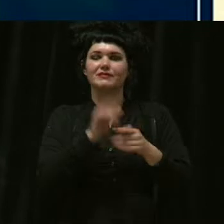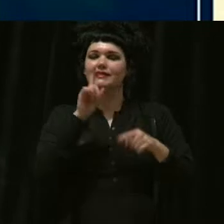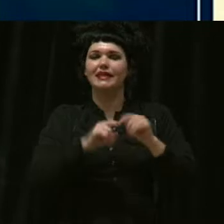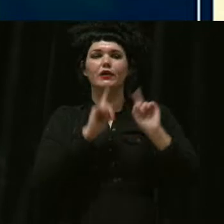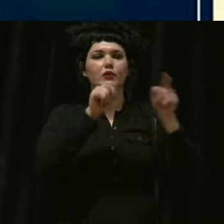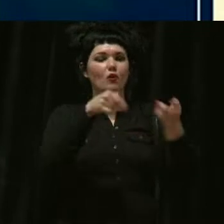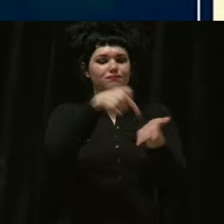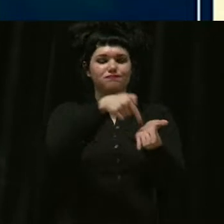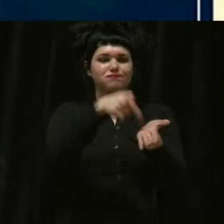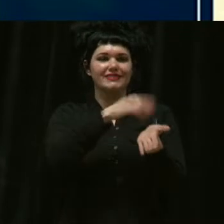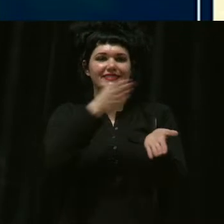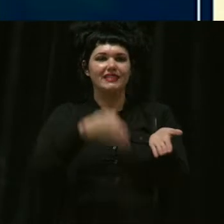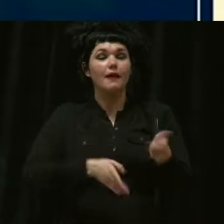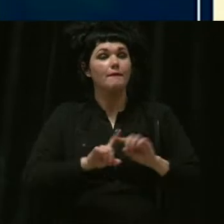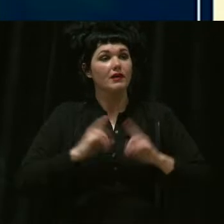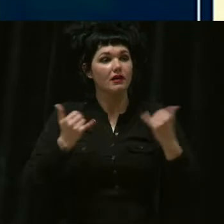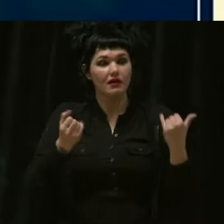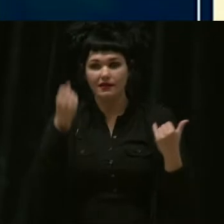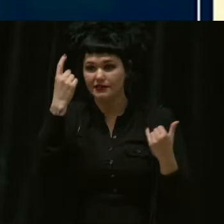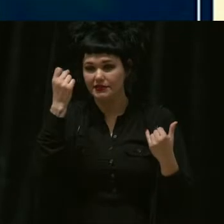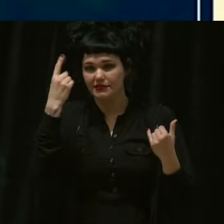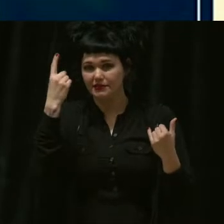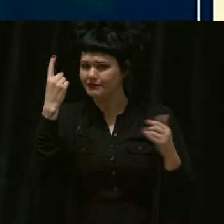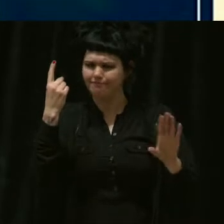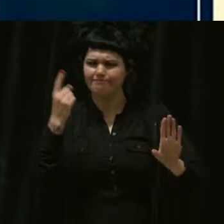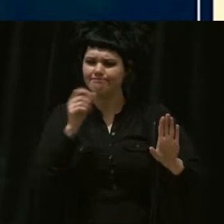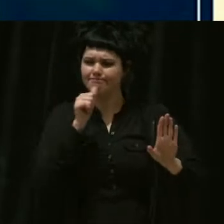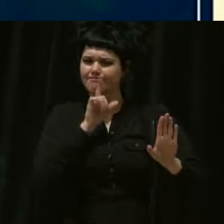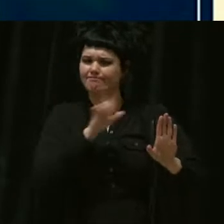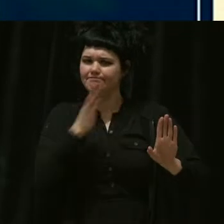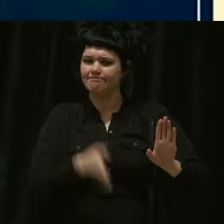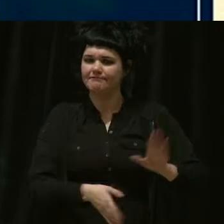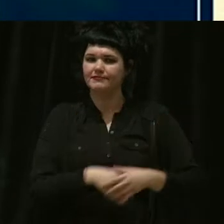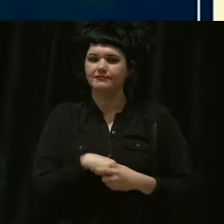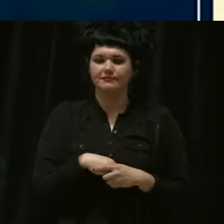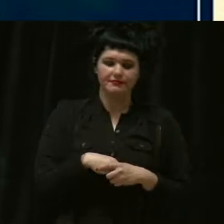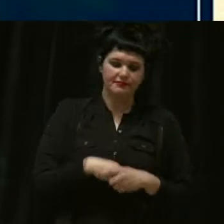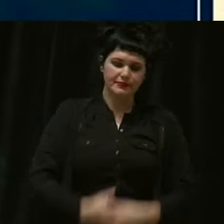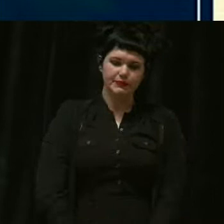understand that, in reality, it never really was.